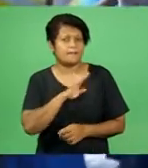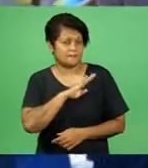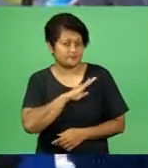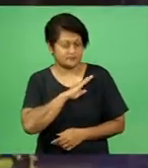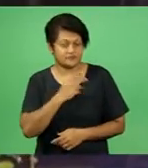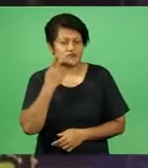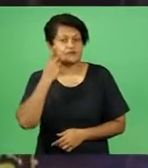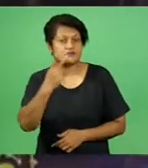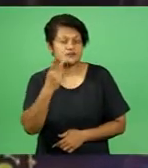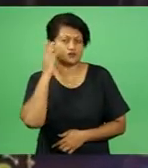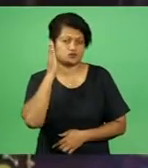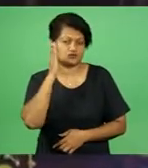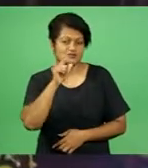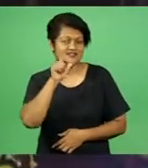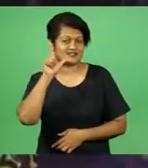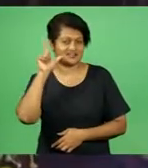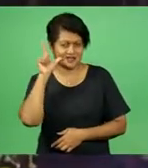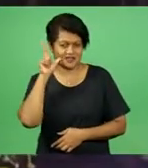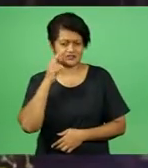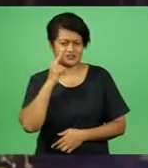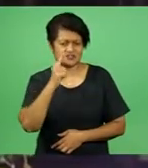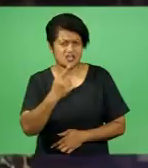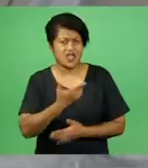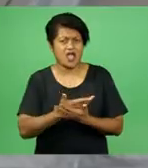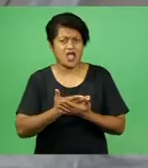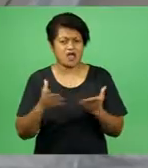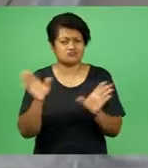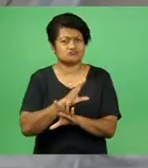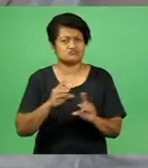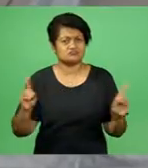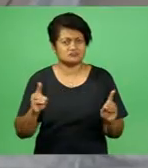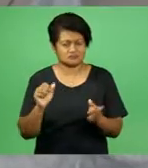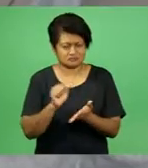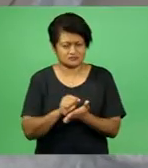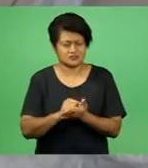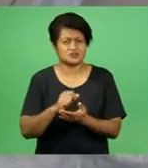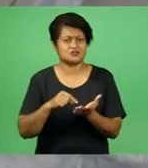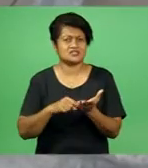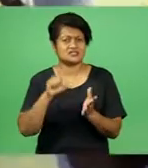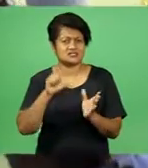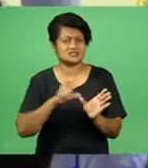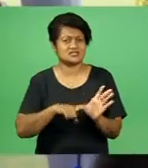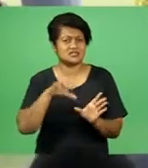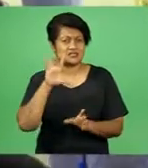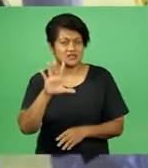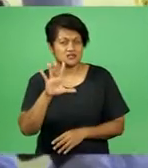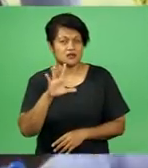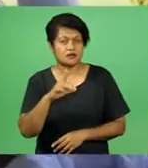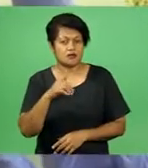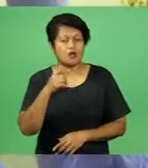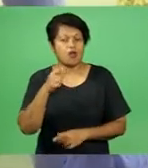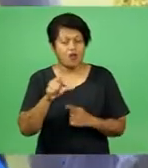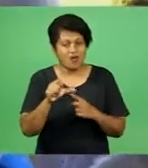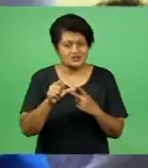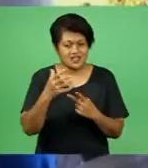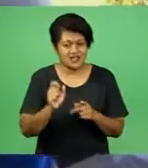school yesterday to see firsthand the damage sustained by the school during Tropical Cyclone Yasa, and he also had an